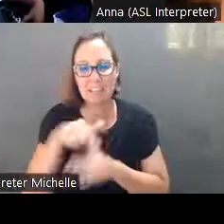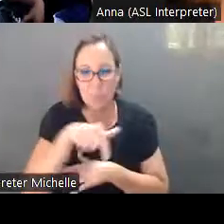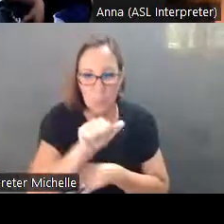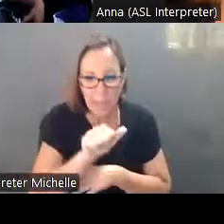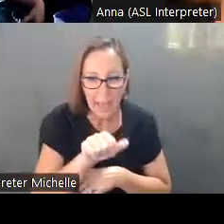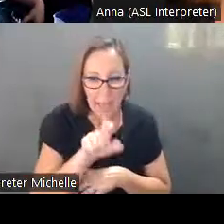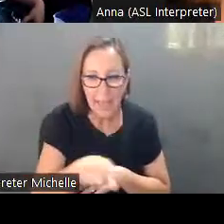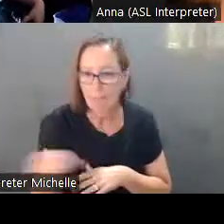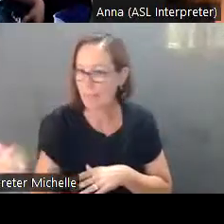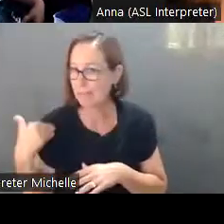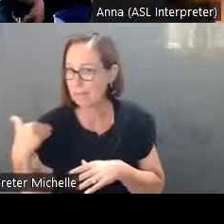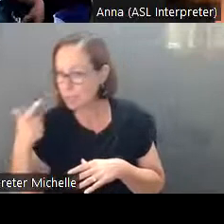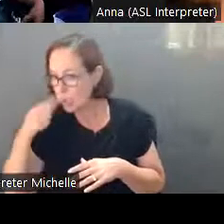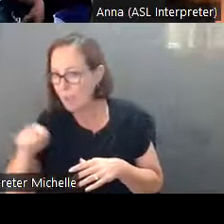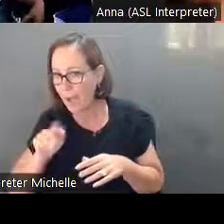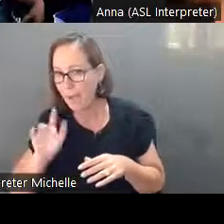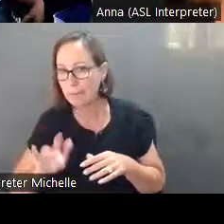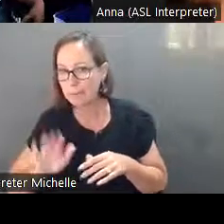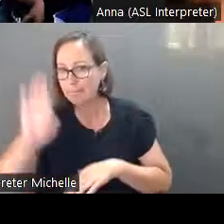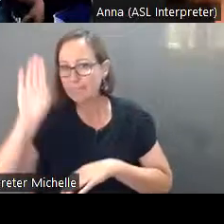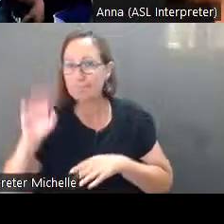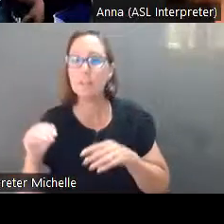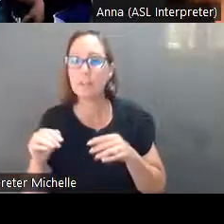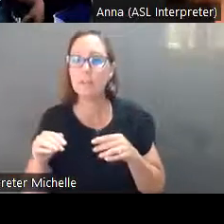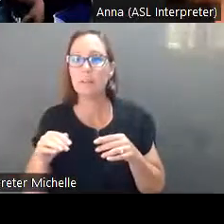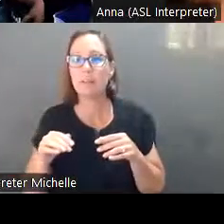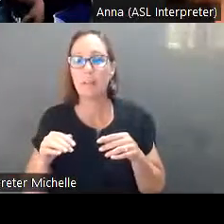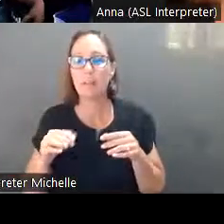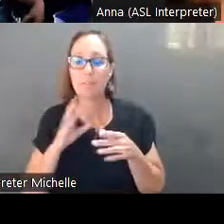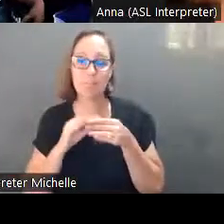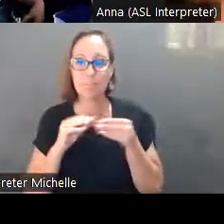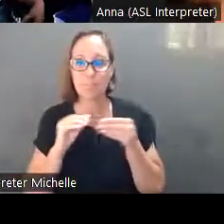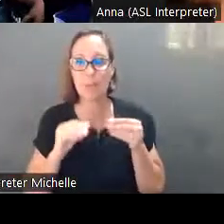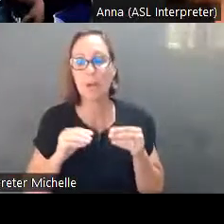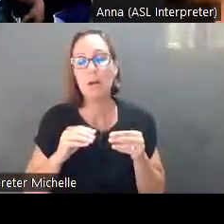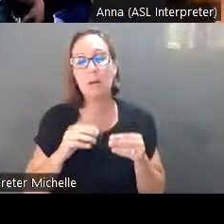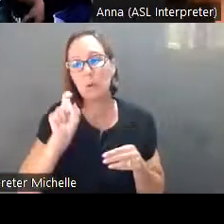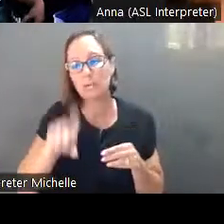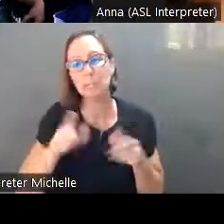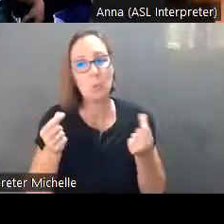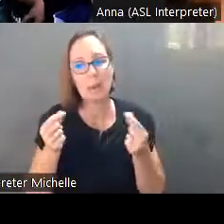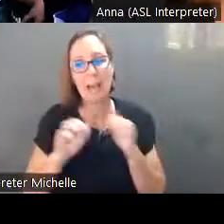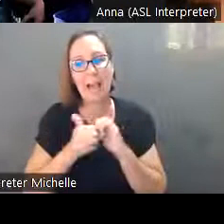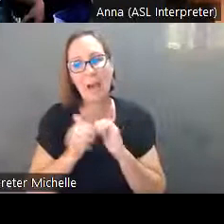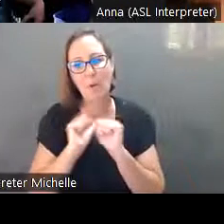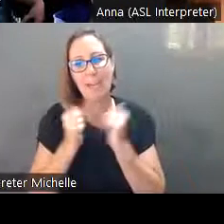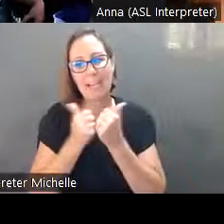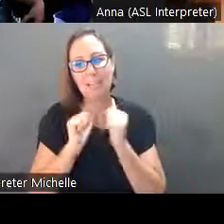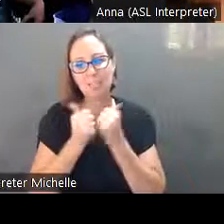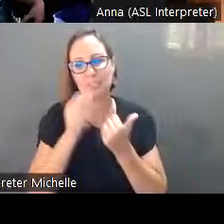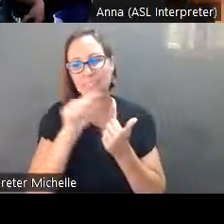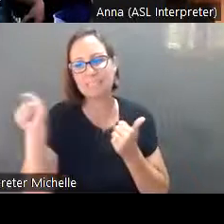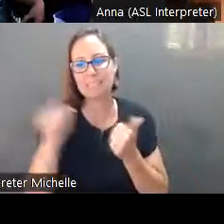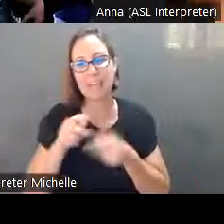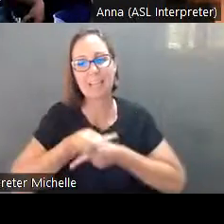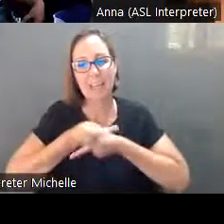during this portion. So my question is, how will the agencies, providers, care agencies,